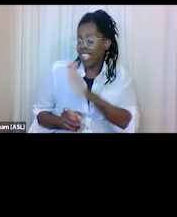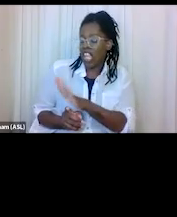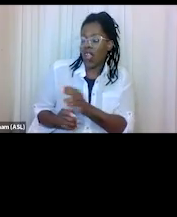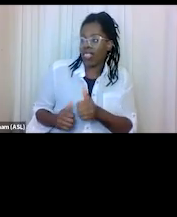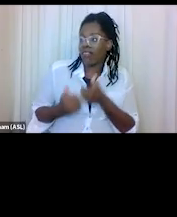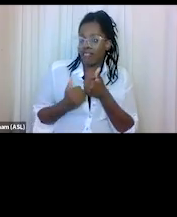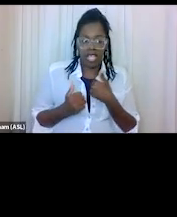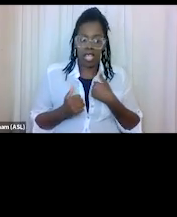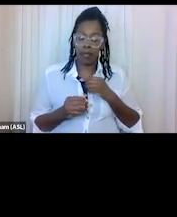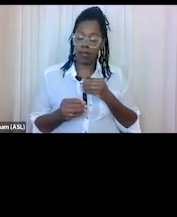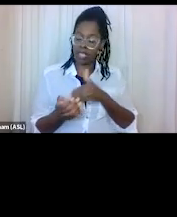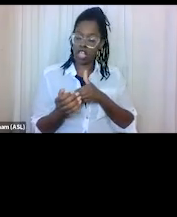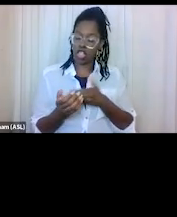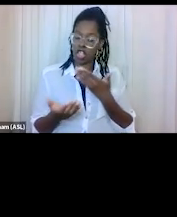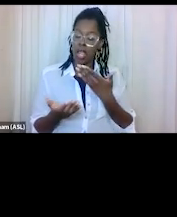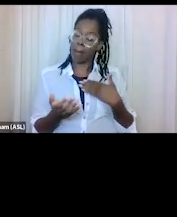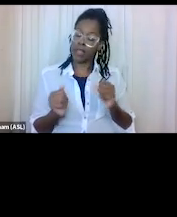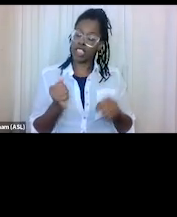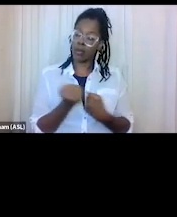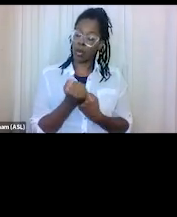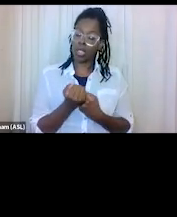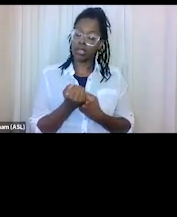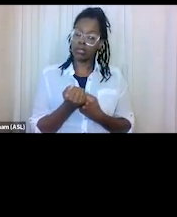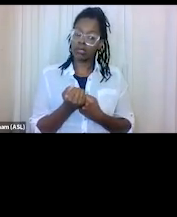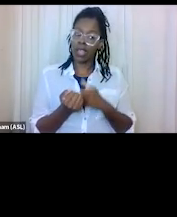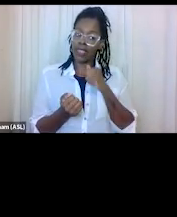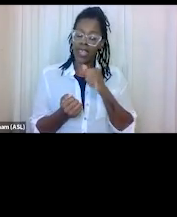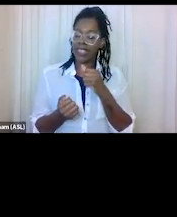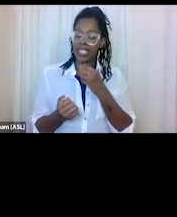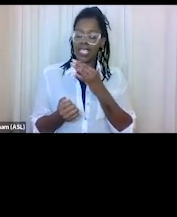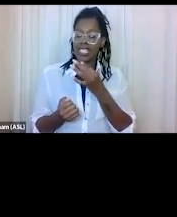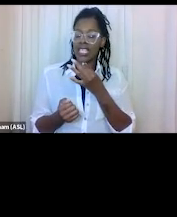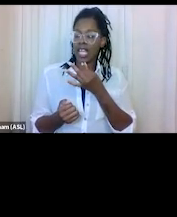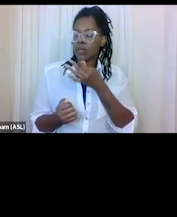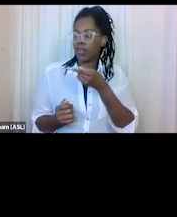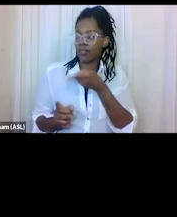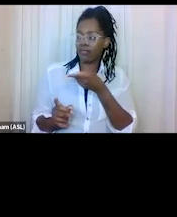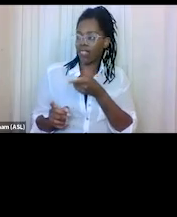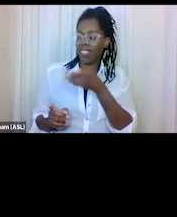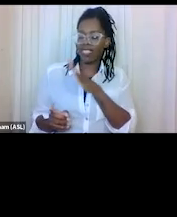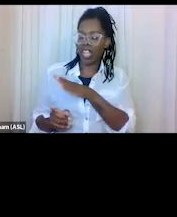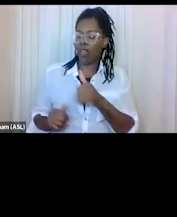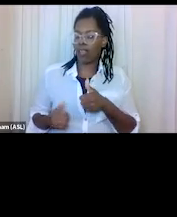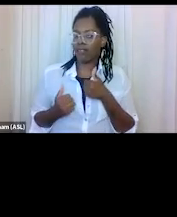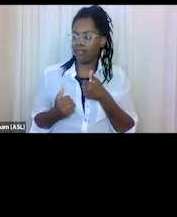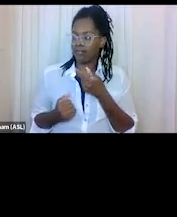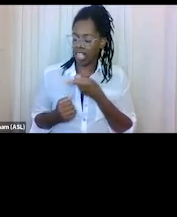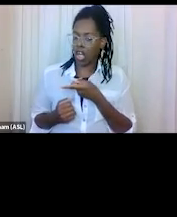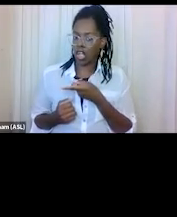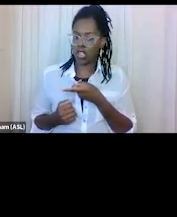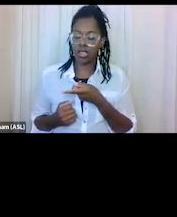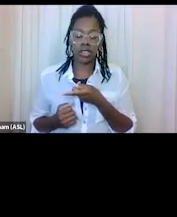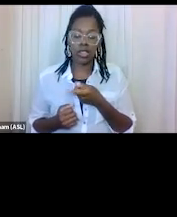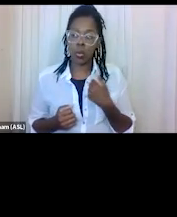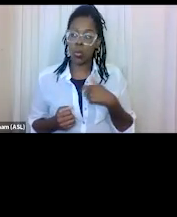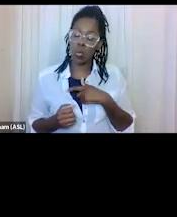as the expert, you're coming in as the support person, and the young person is the expert of their life. We can support and guide, but